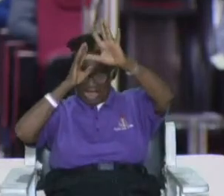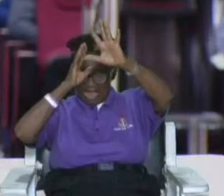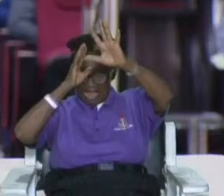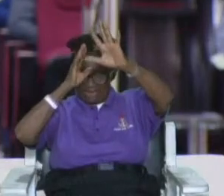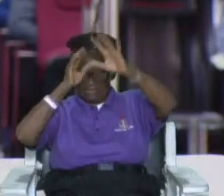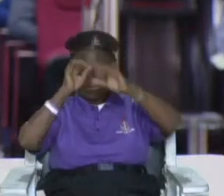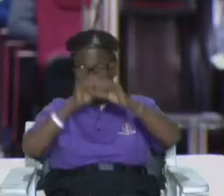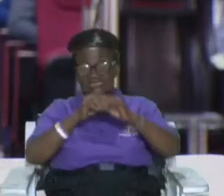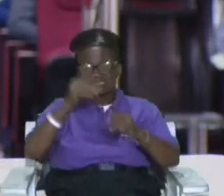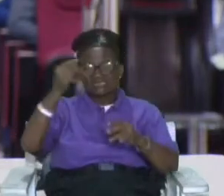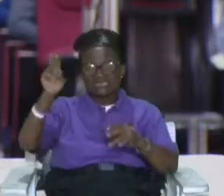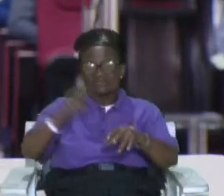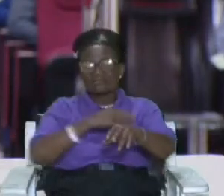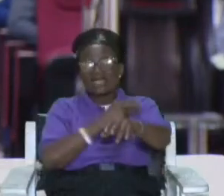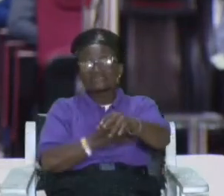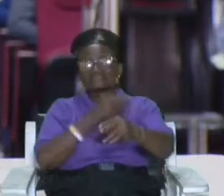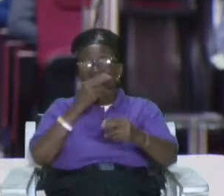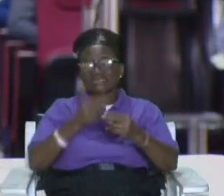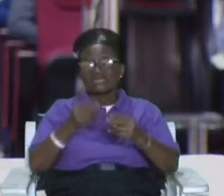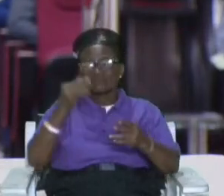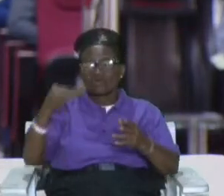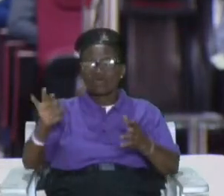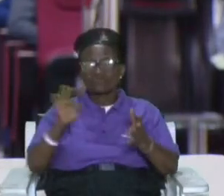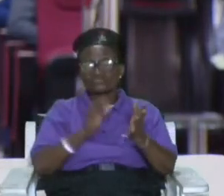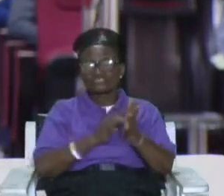in the mighty name of Jesus,